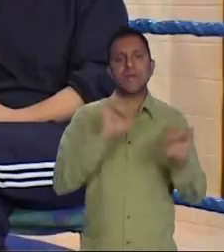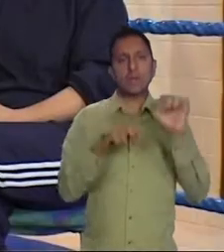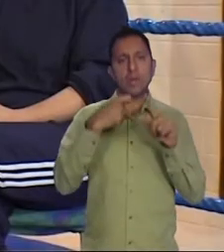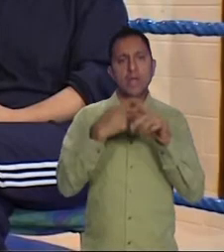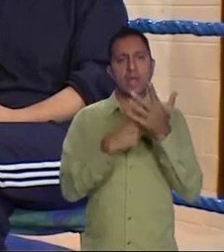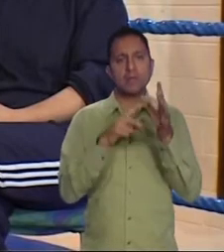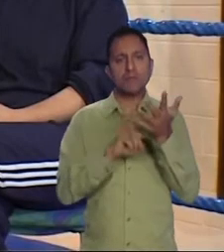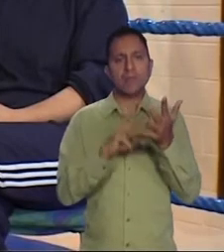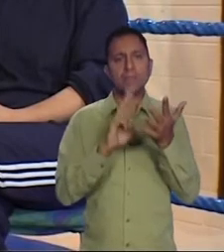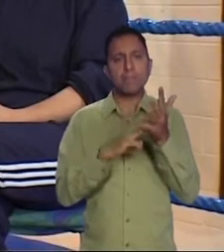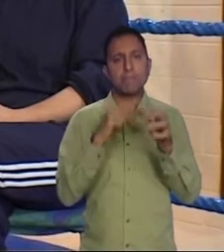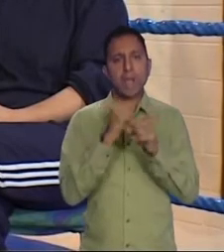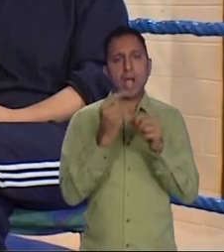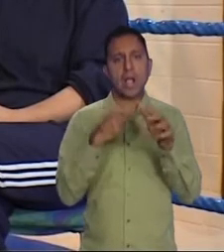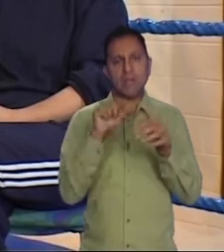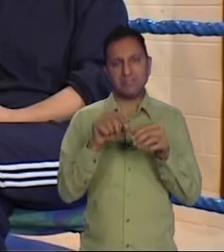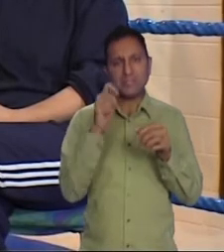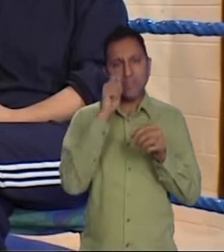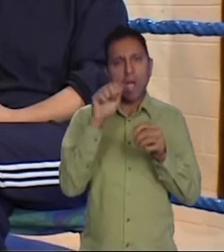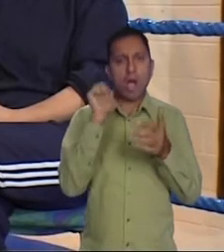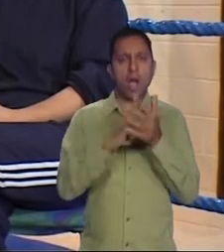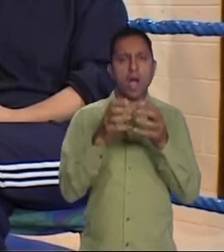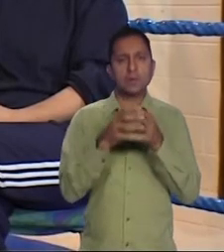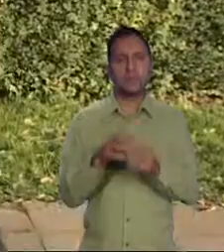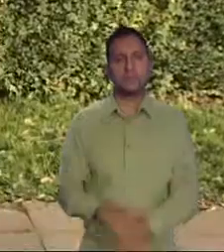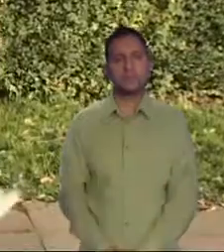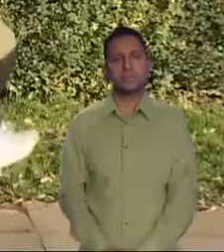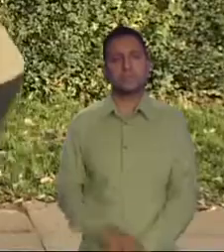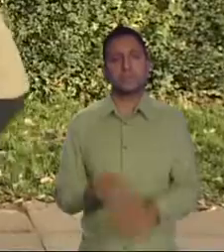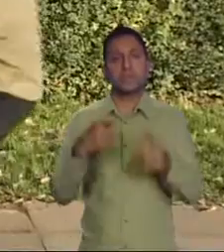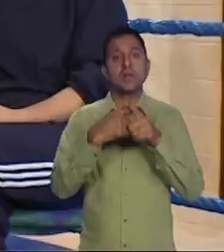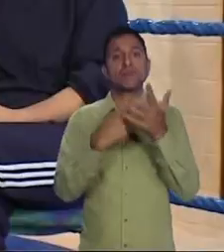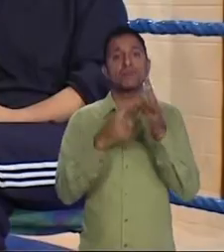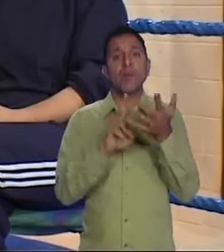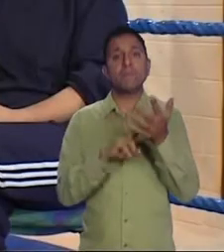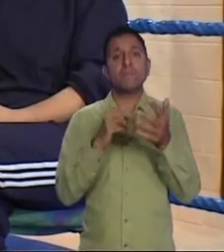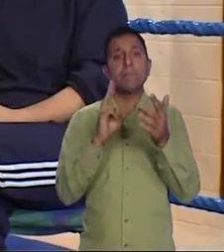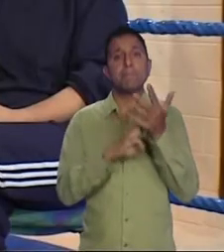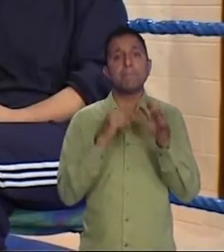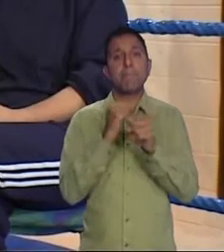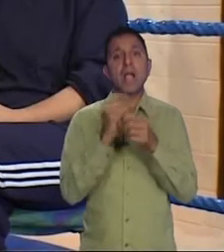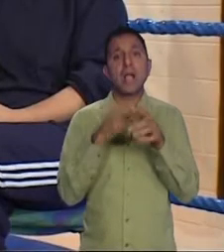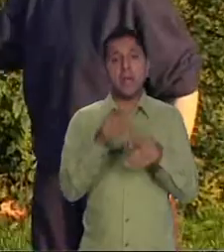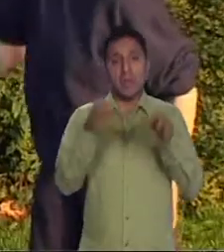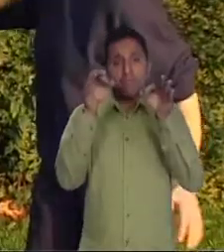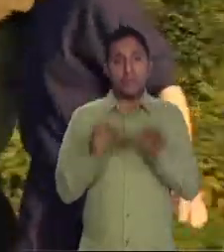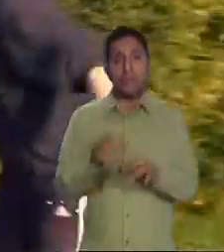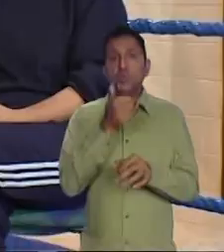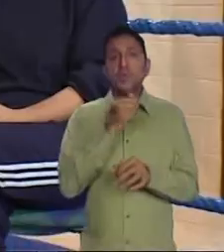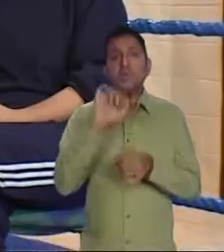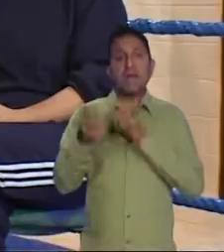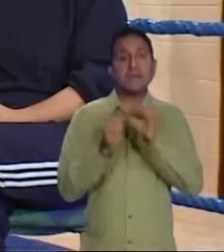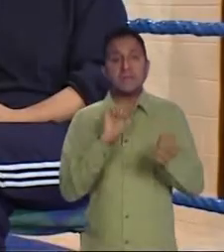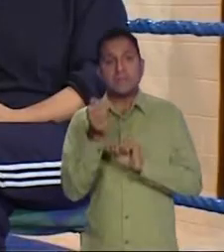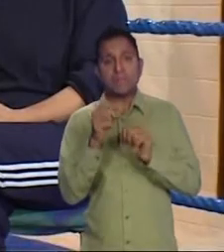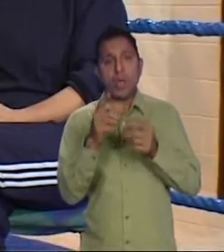Krav Maga is the official system of fighting skills of the Israeli Defense Forces. It is used by all the warriors in Israel and by